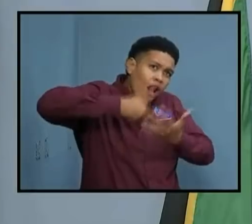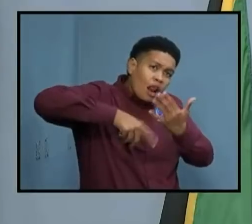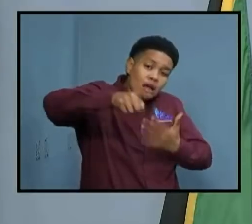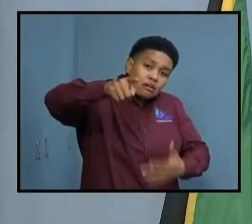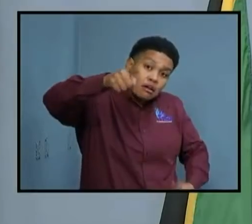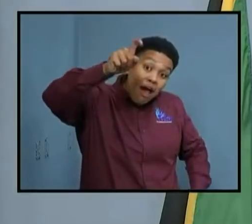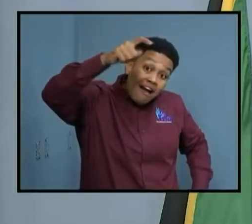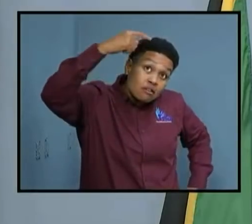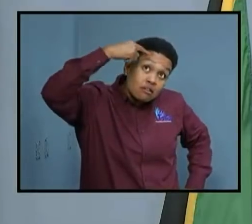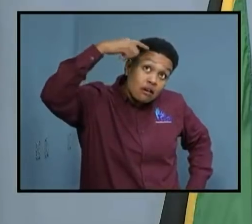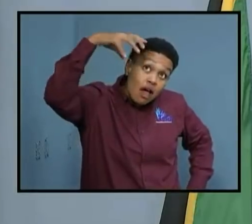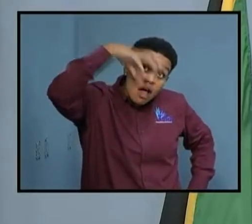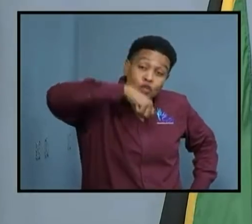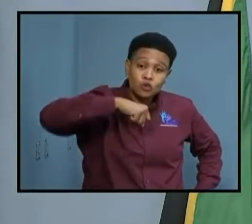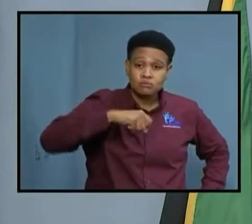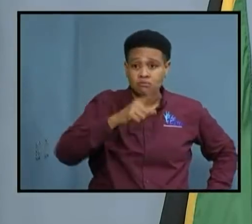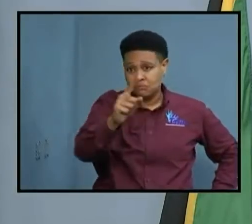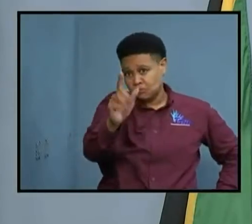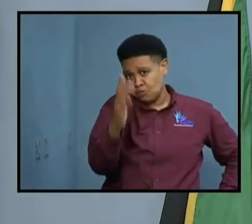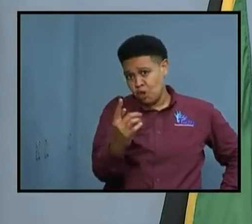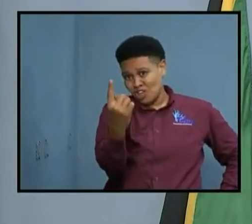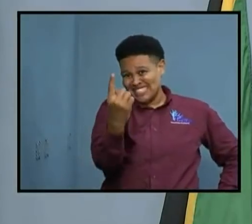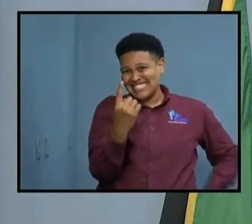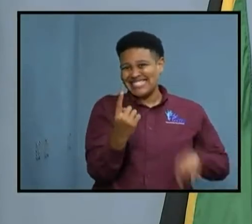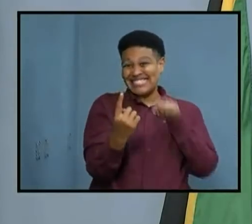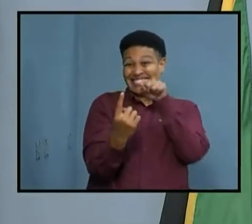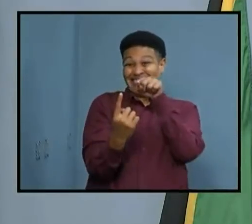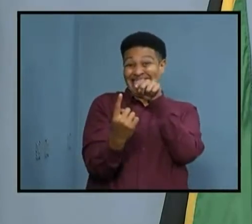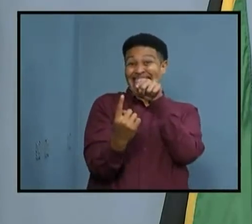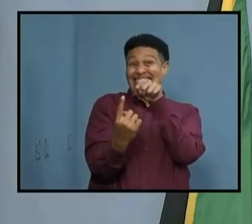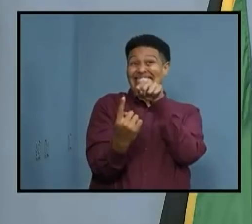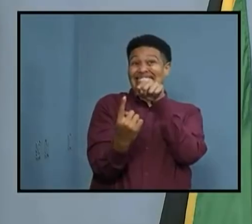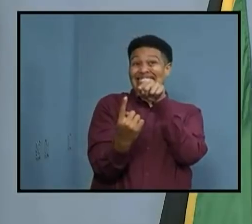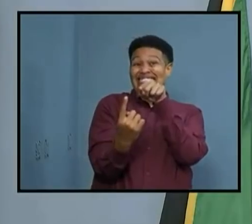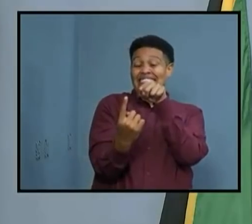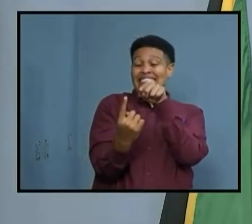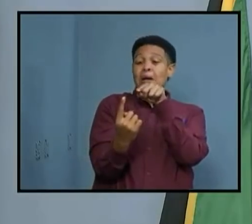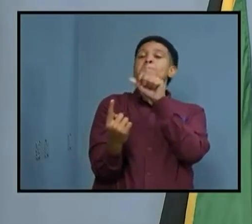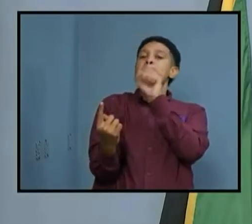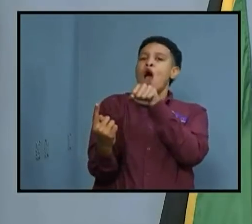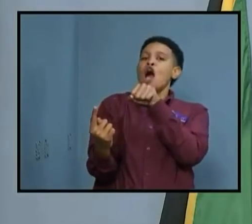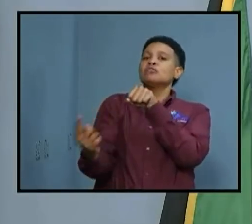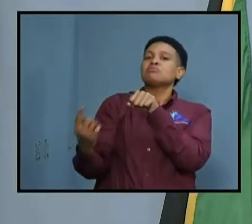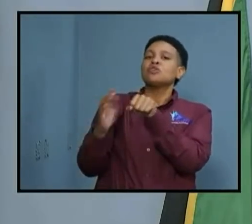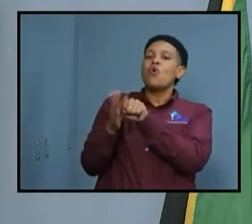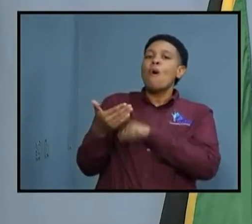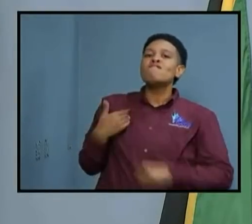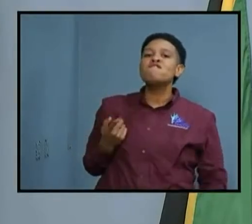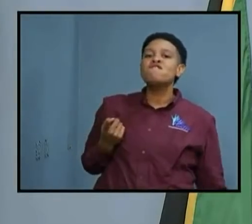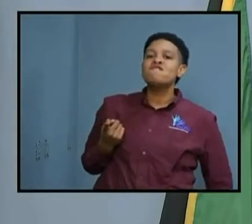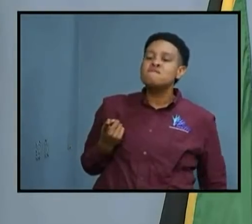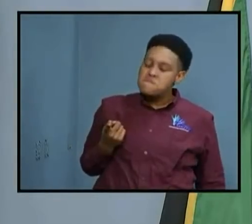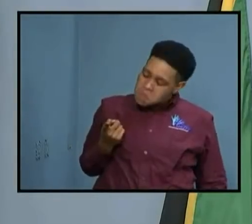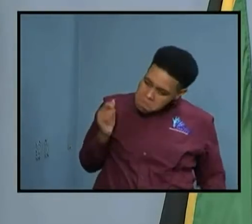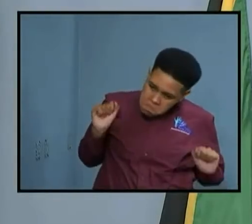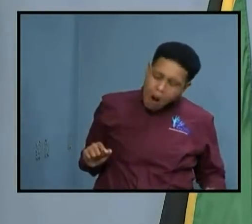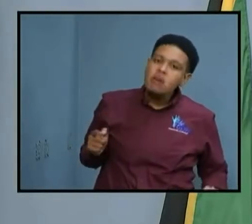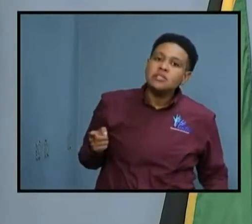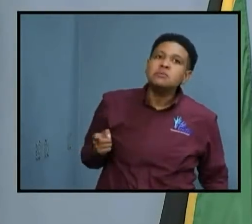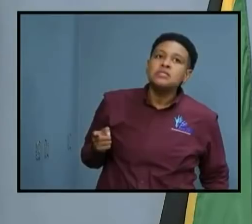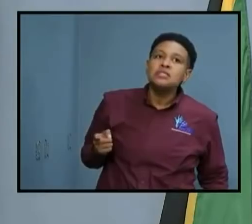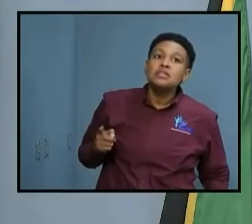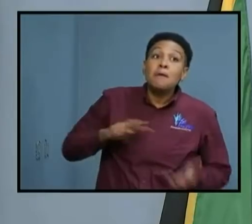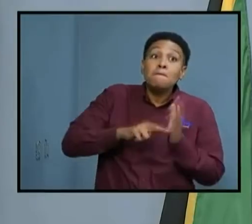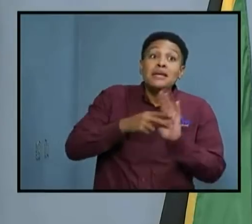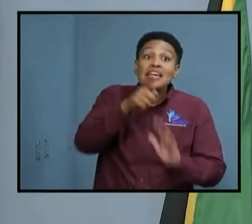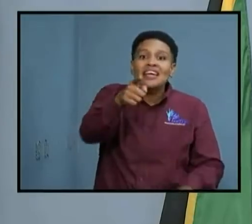assume that everyone you come into contact with could be carrying the virus. This means you cannot